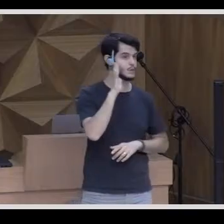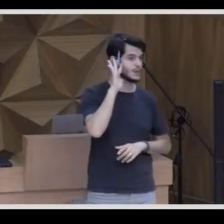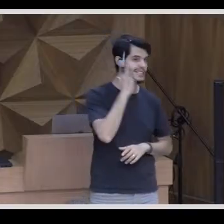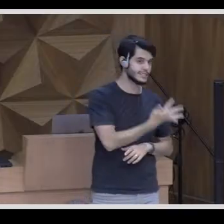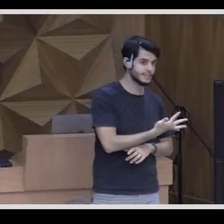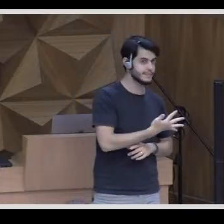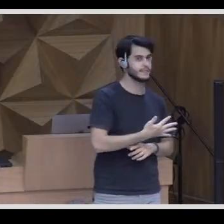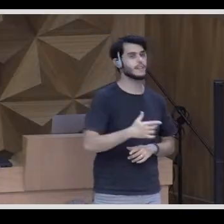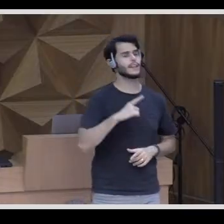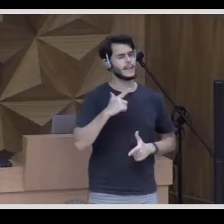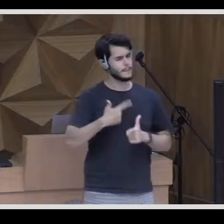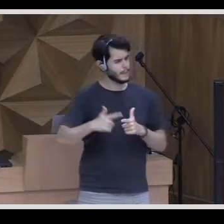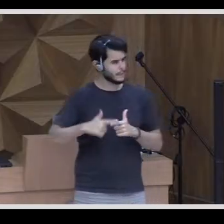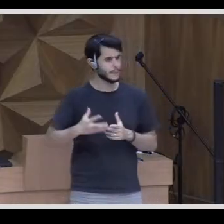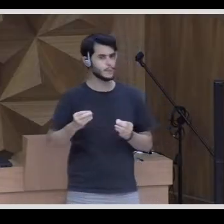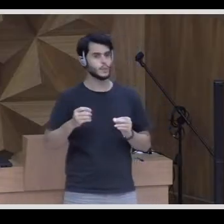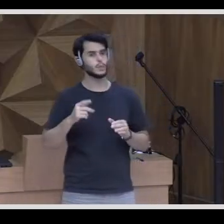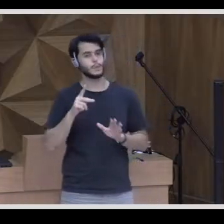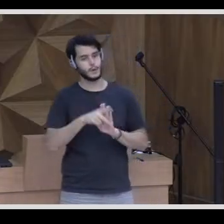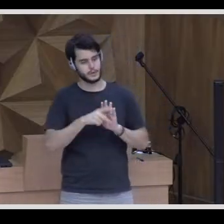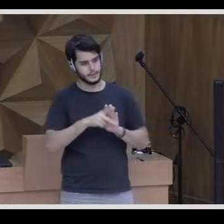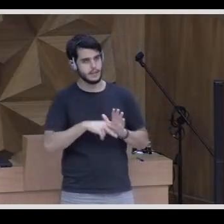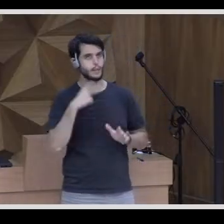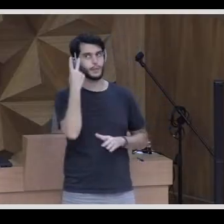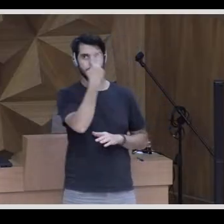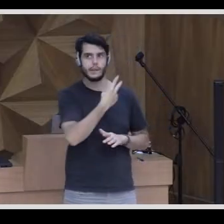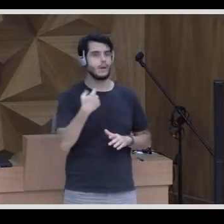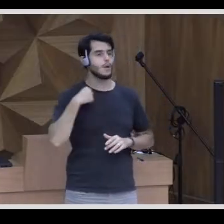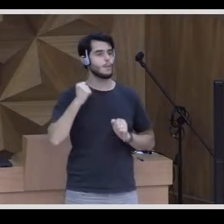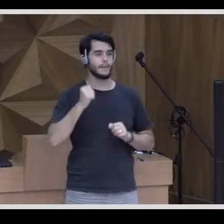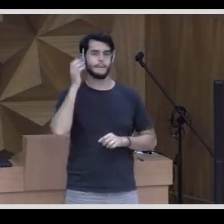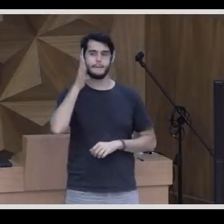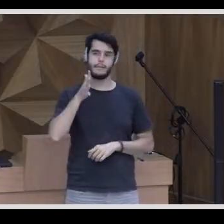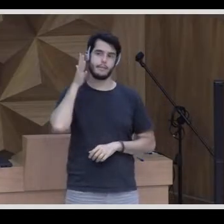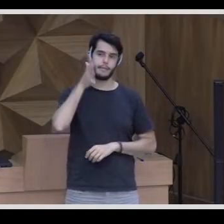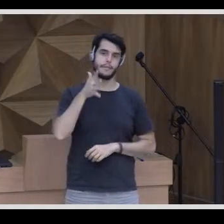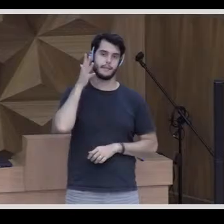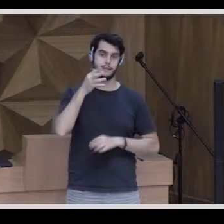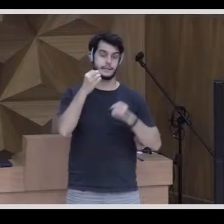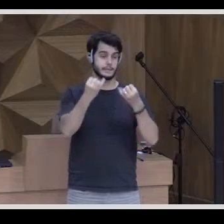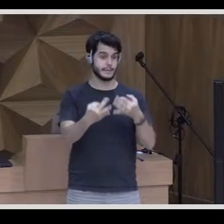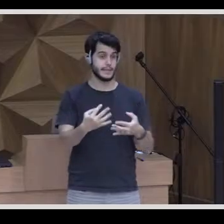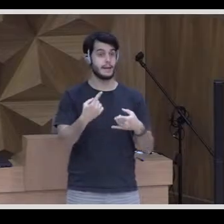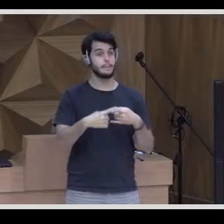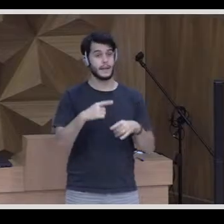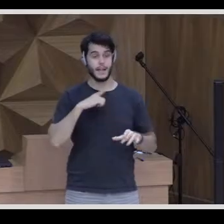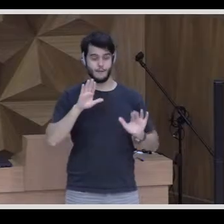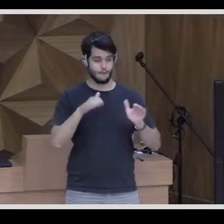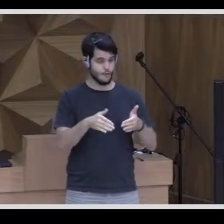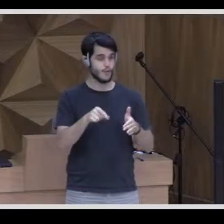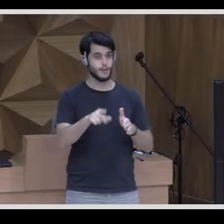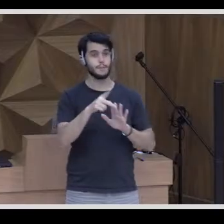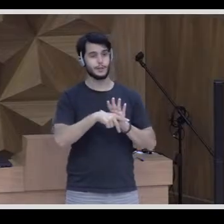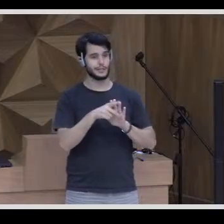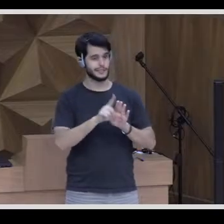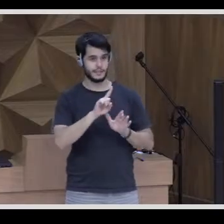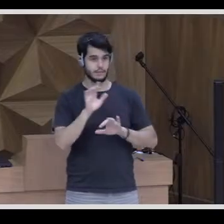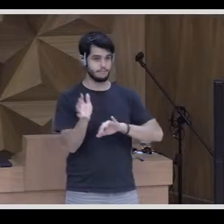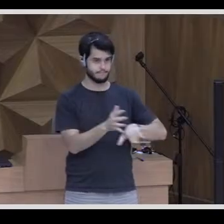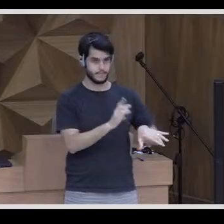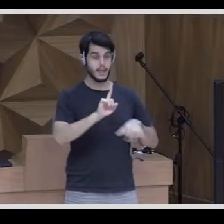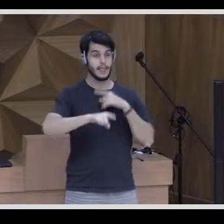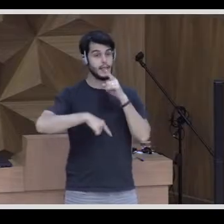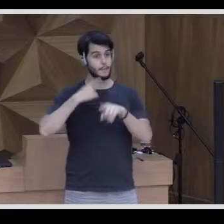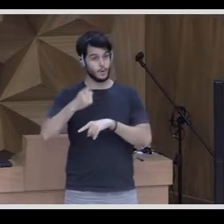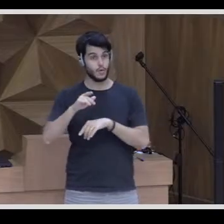don't worry, I'm not going to talk for 2 hours about it. But if you want to kind of talk more about that project particularly,